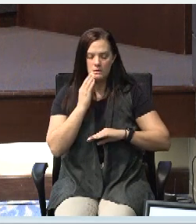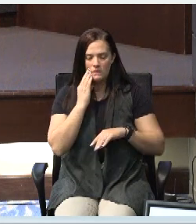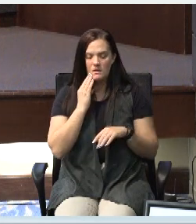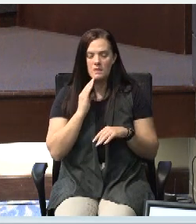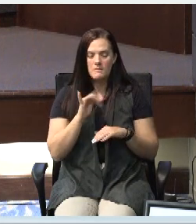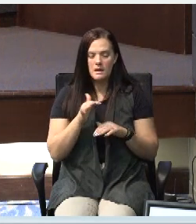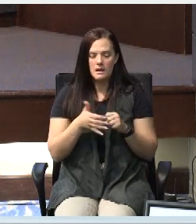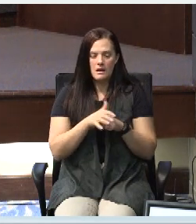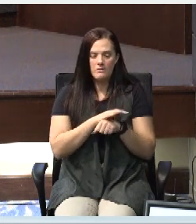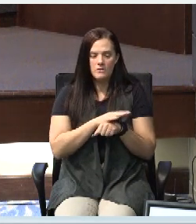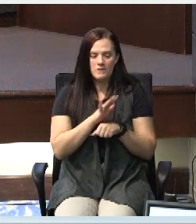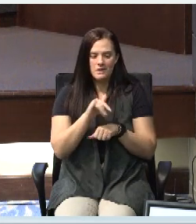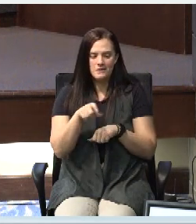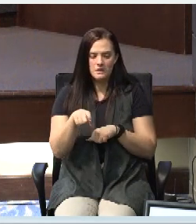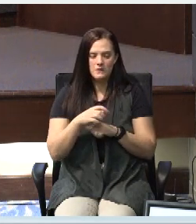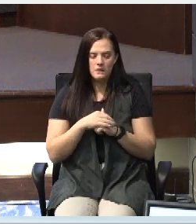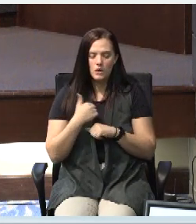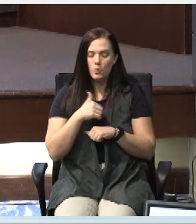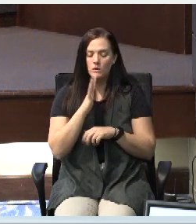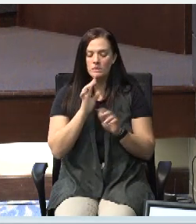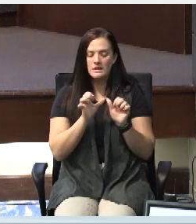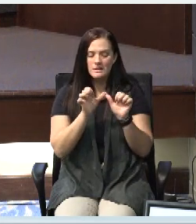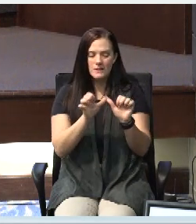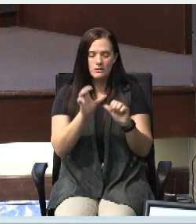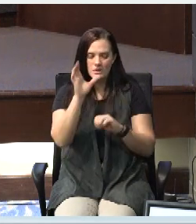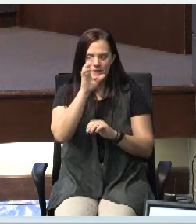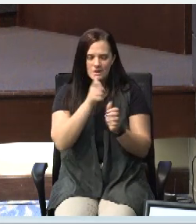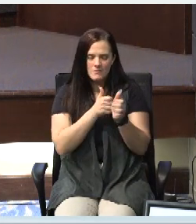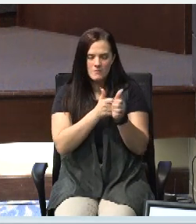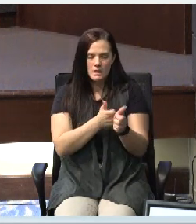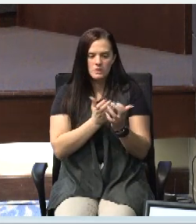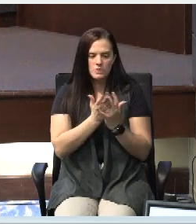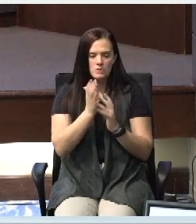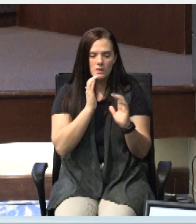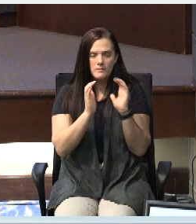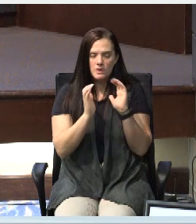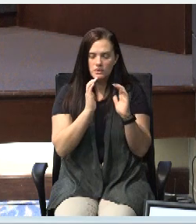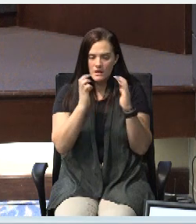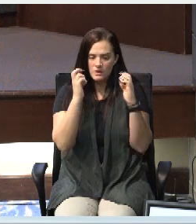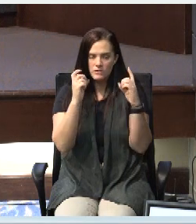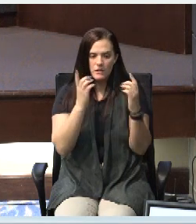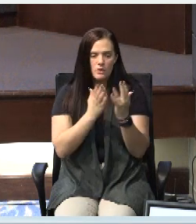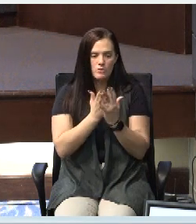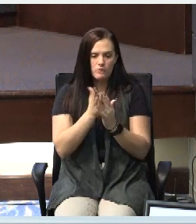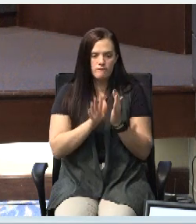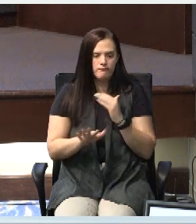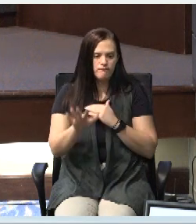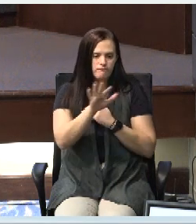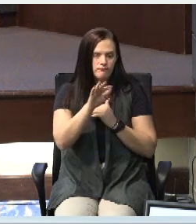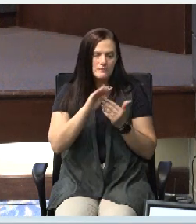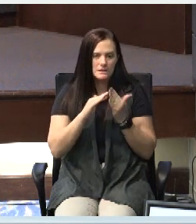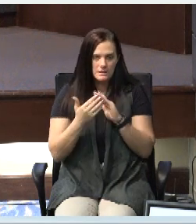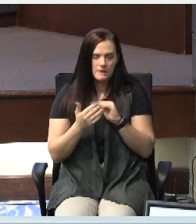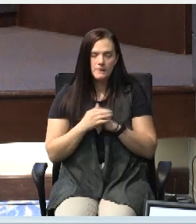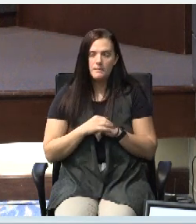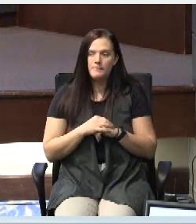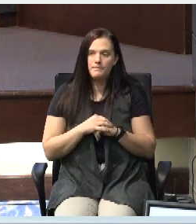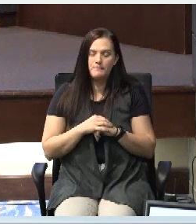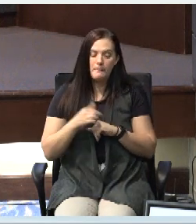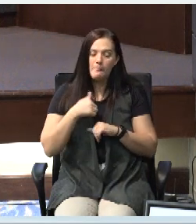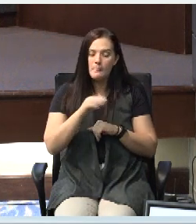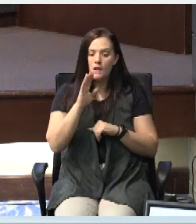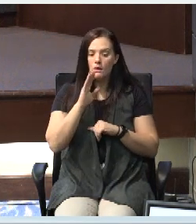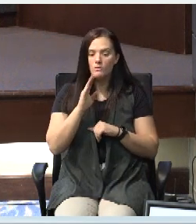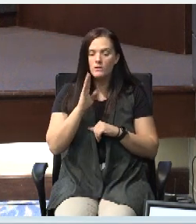coverage as needed. We will continue to seek compliance via communication and education throughout the city. We